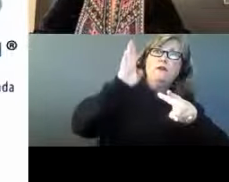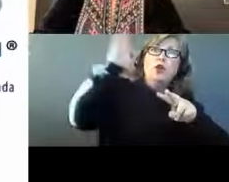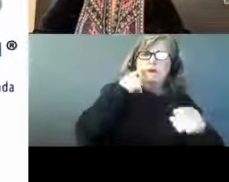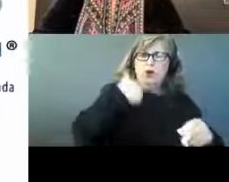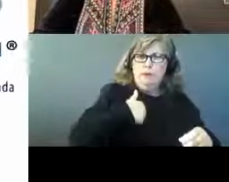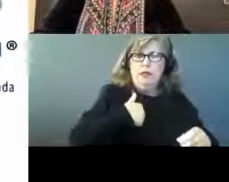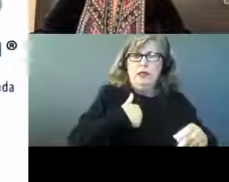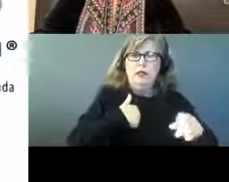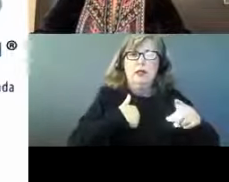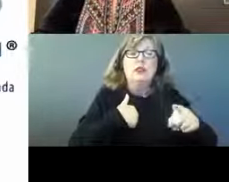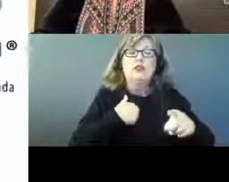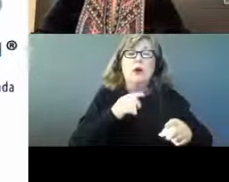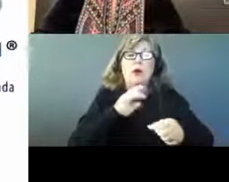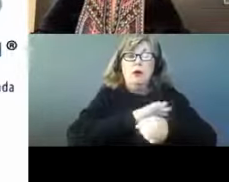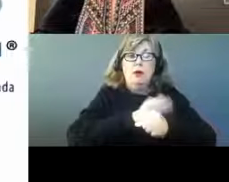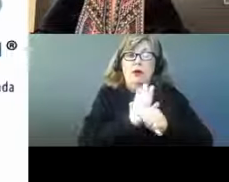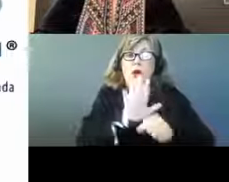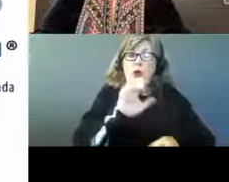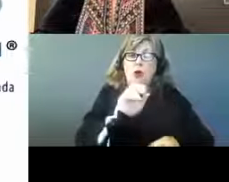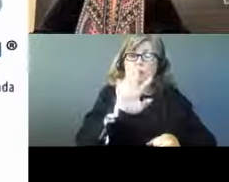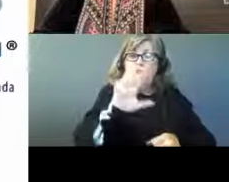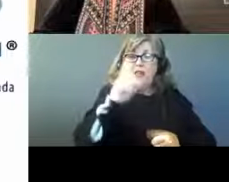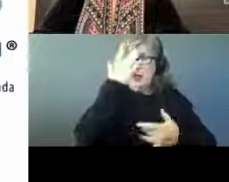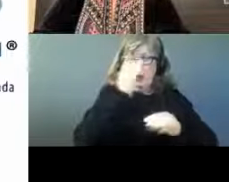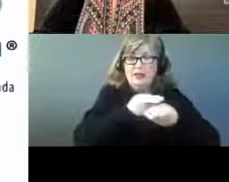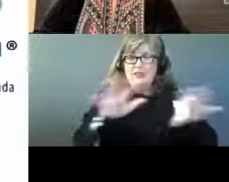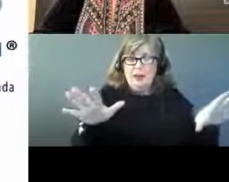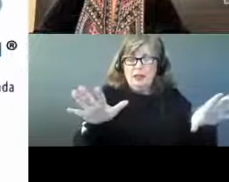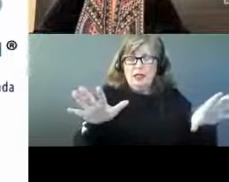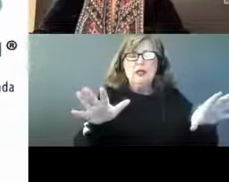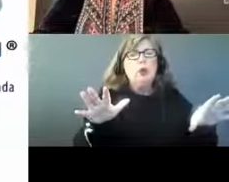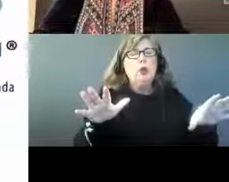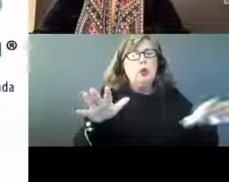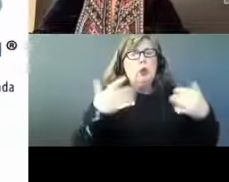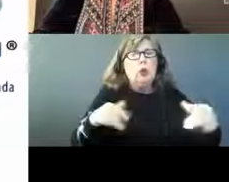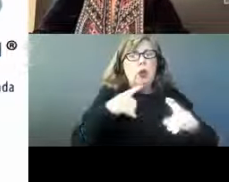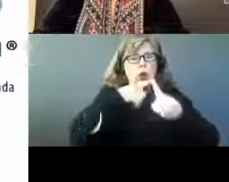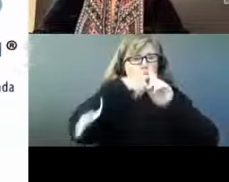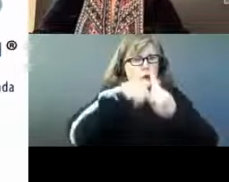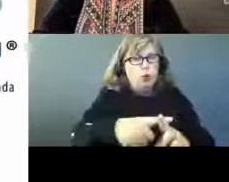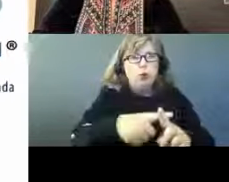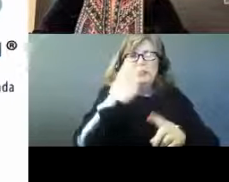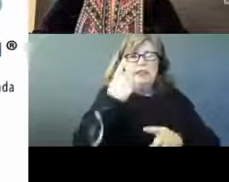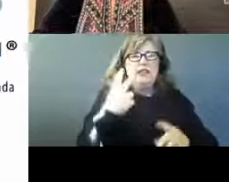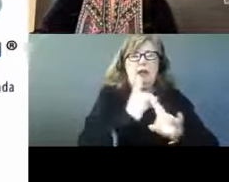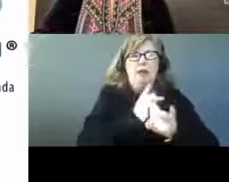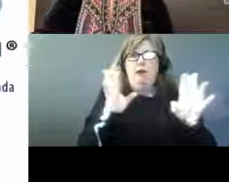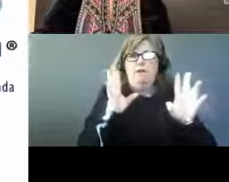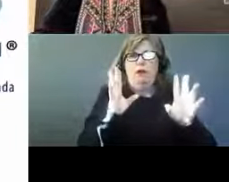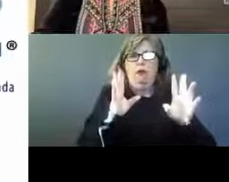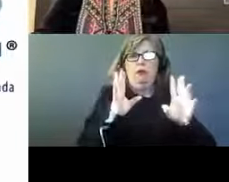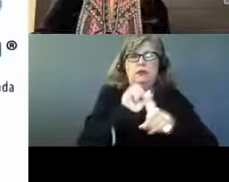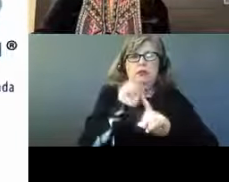glass on ageism. We saw older people negatively stereotyped, portrayed as a homogeneous group, one